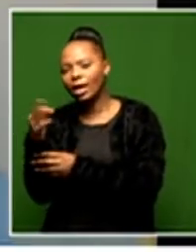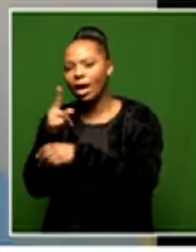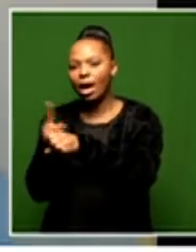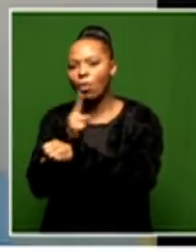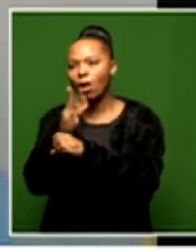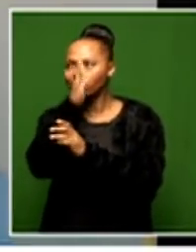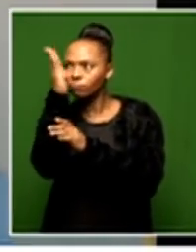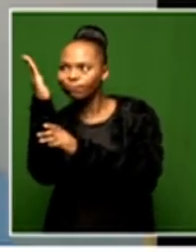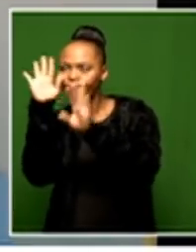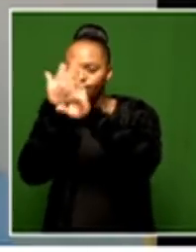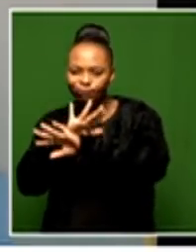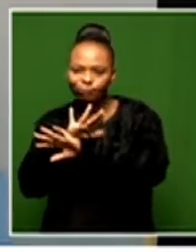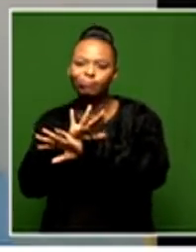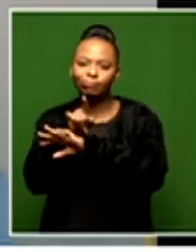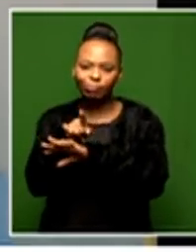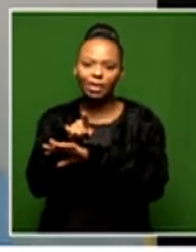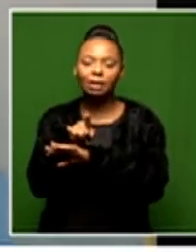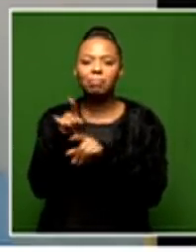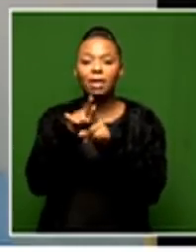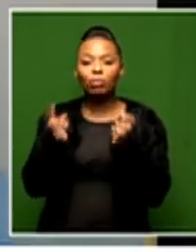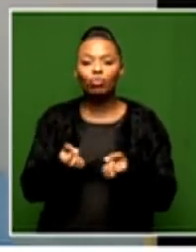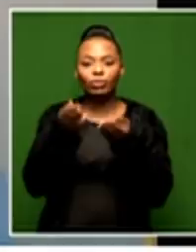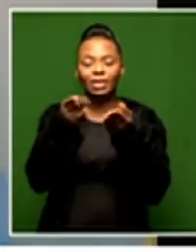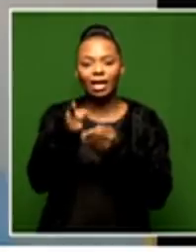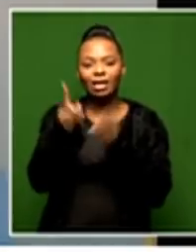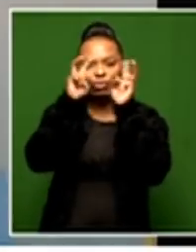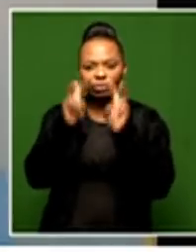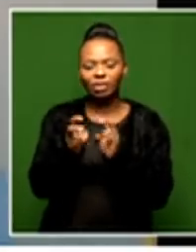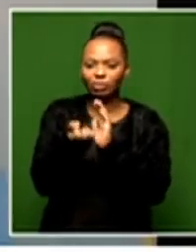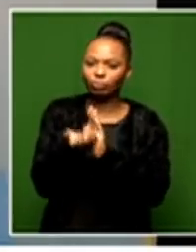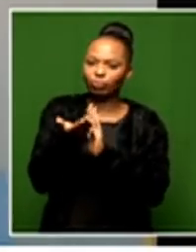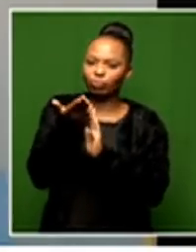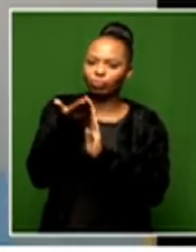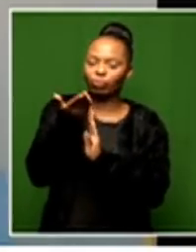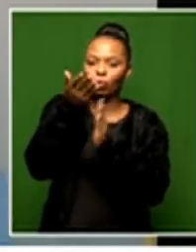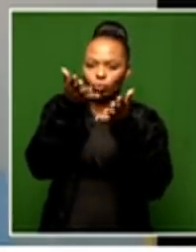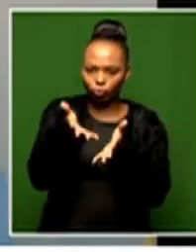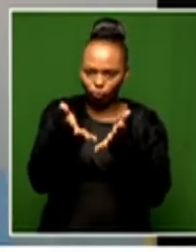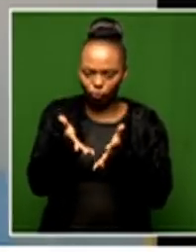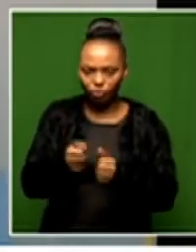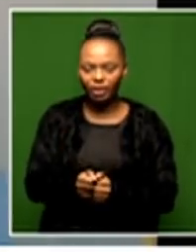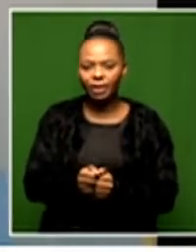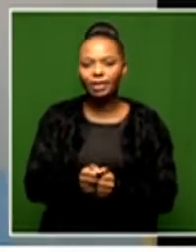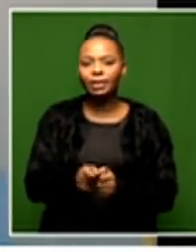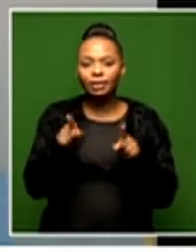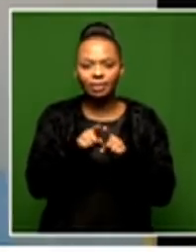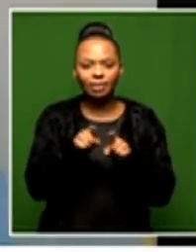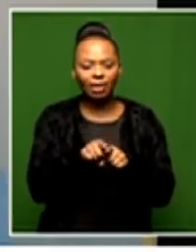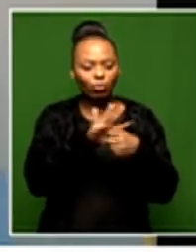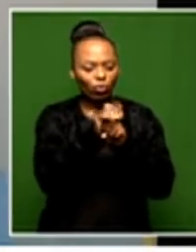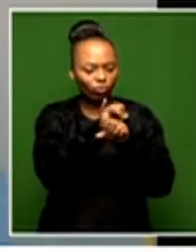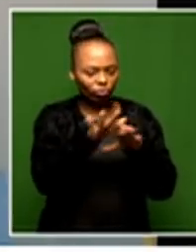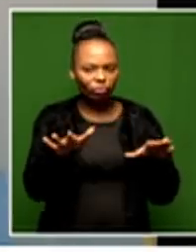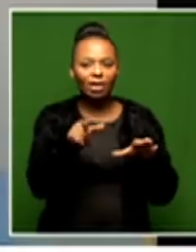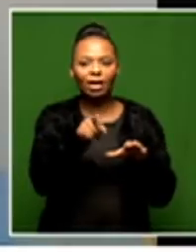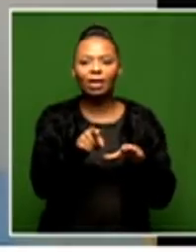hours, where in a traditional electricity system, demand increases. Pre-COVID, you can imagine getting up to go to work. Everyone